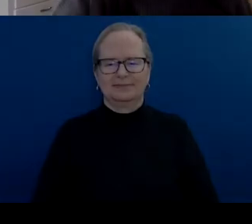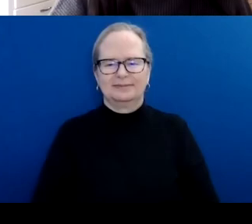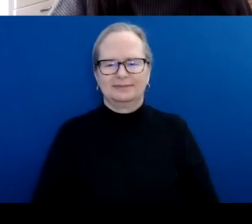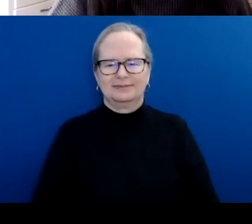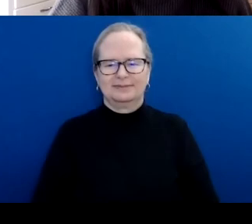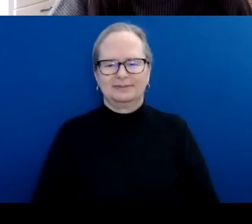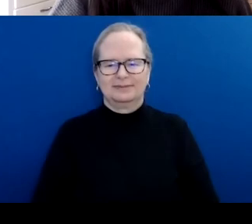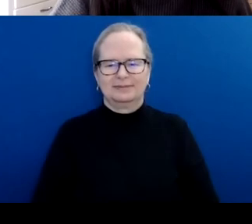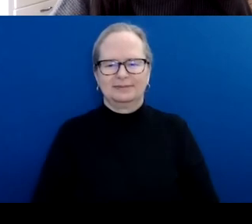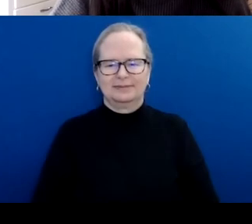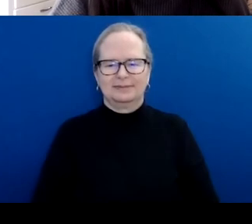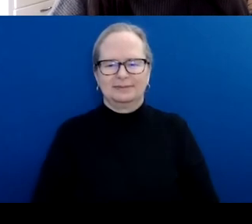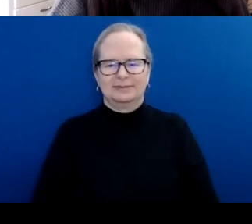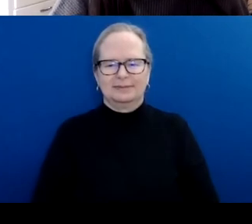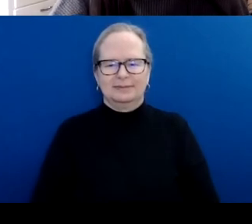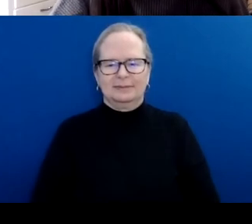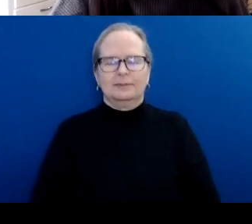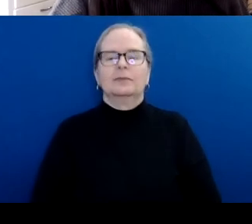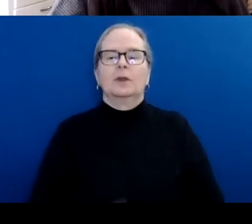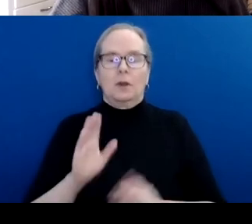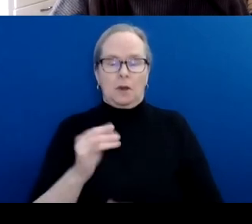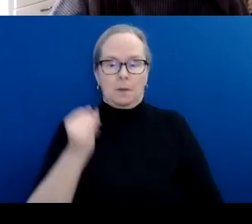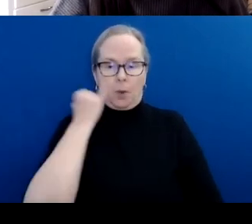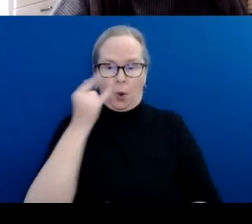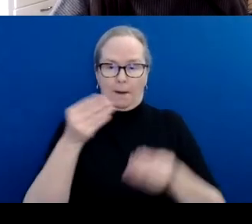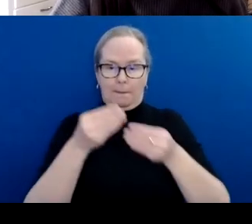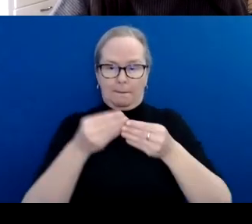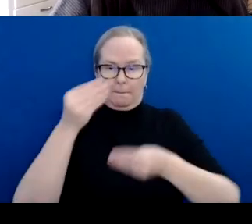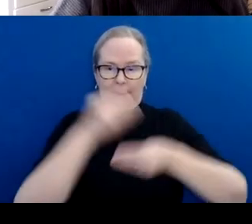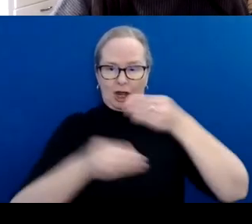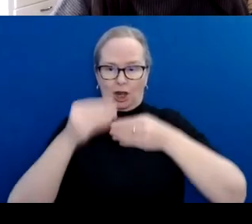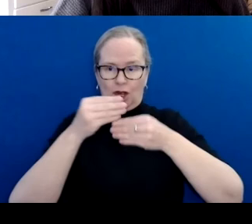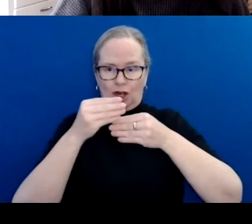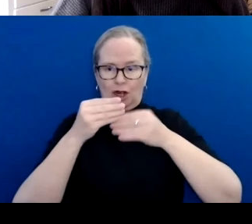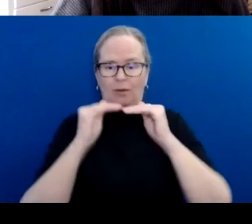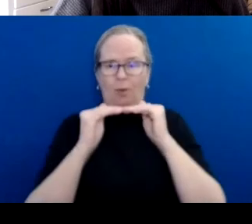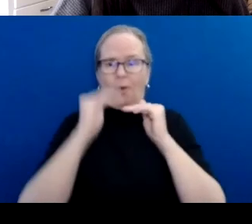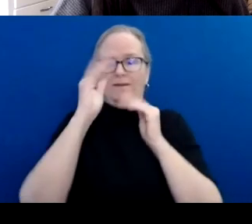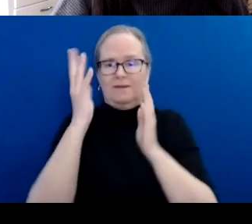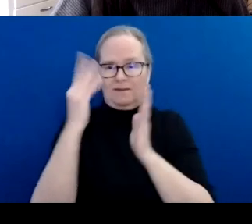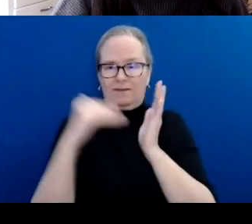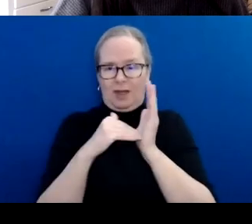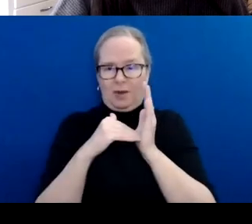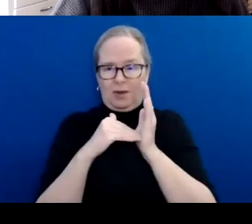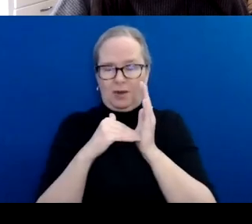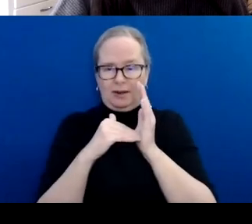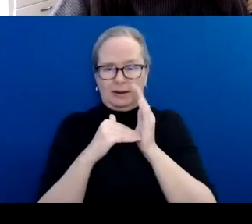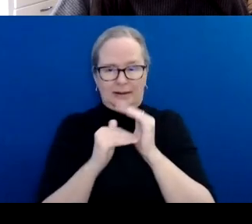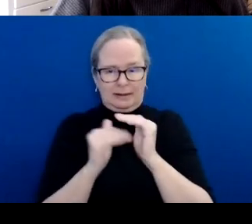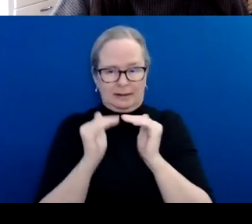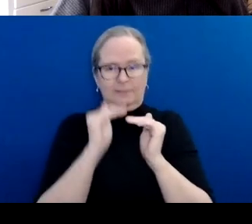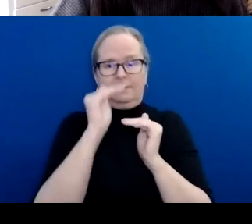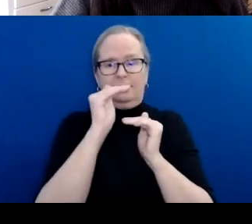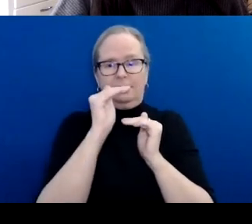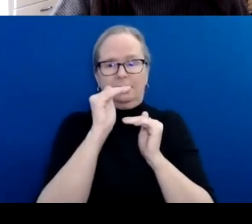If your budget exceeds the maximum amount that you're able to request through this program, then you might